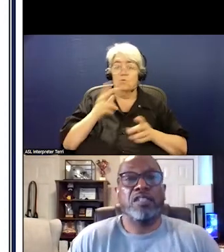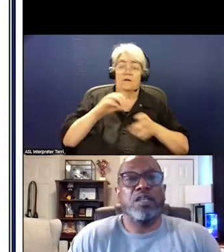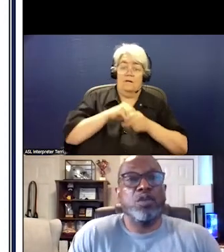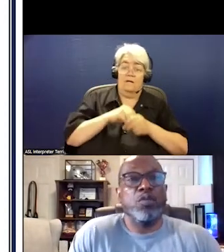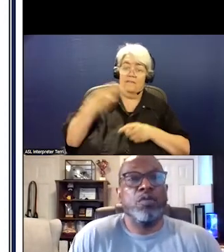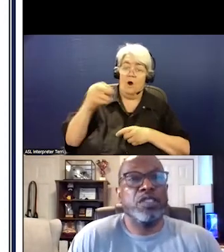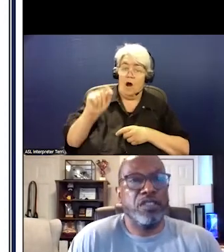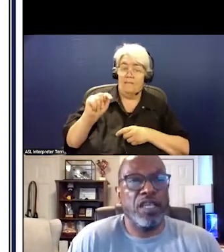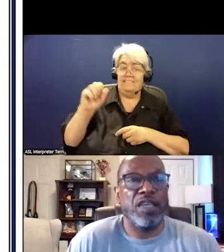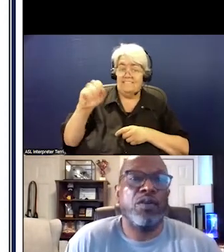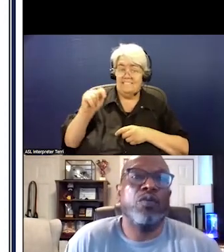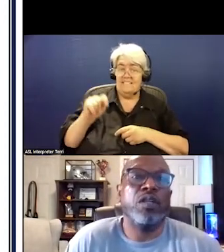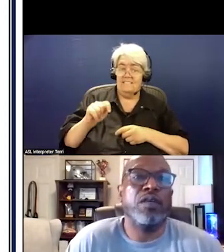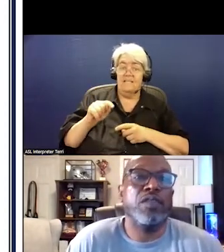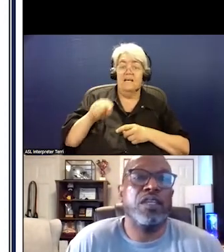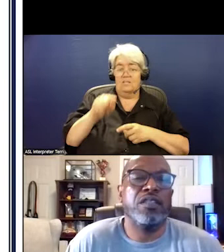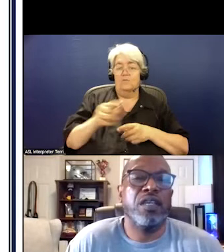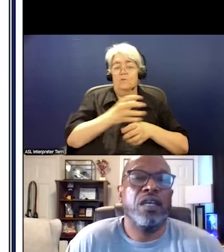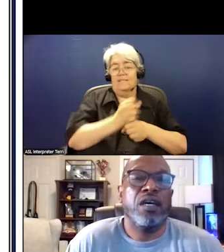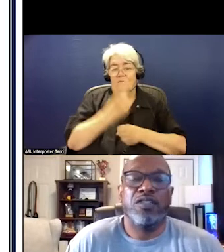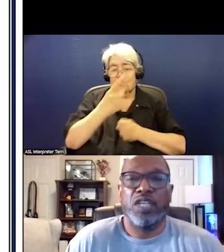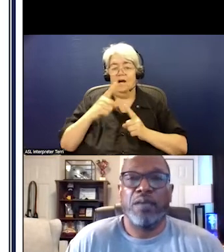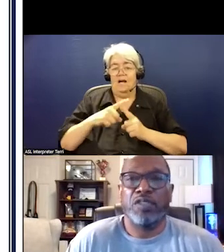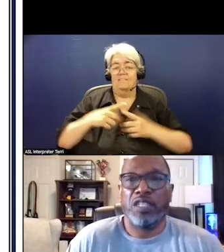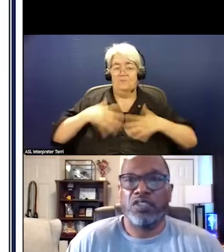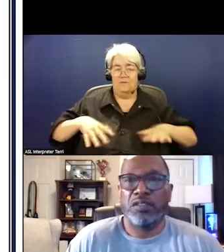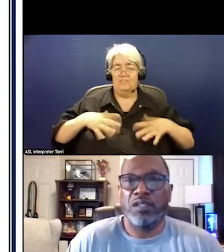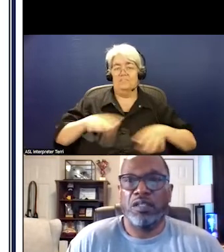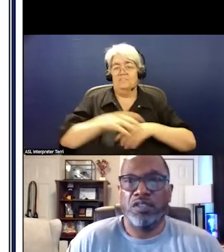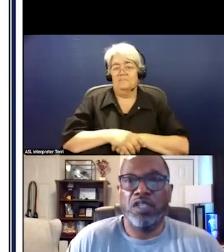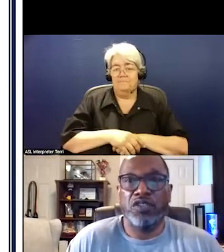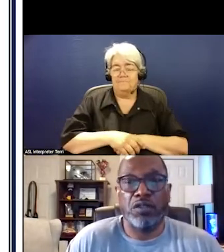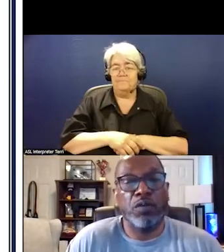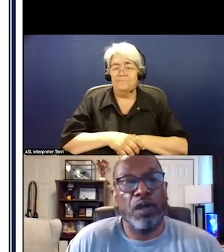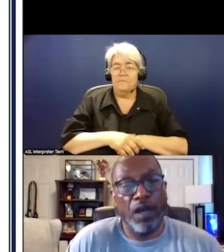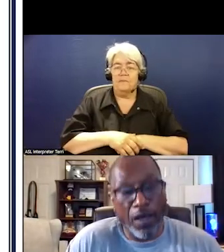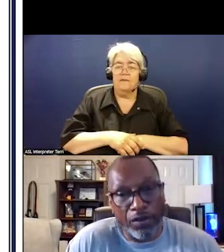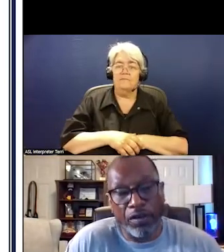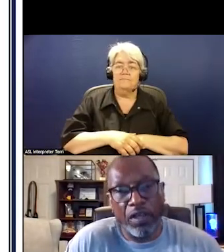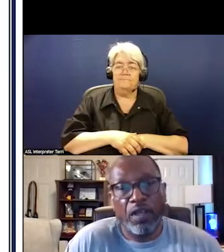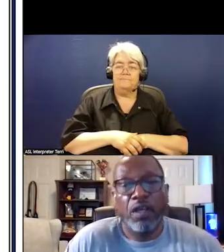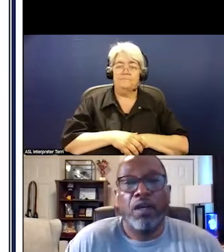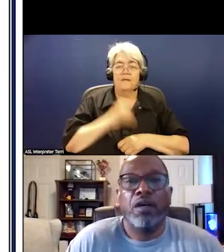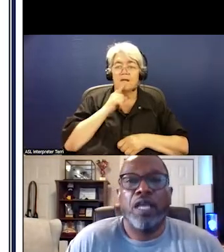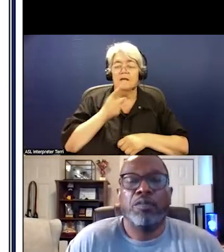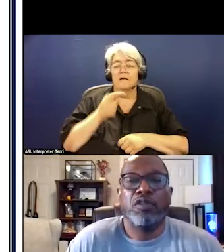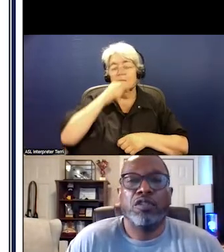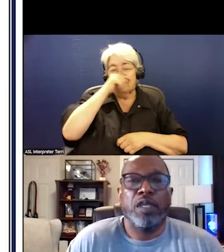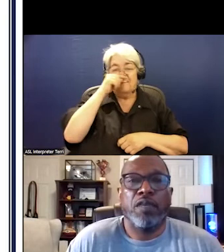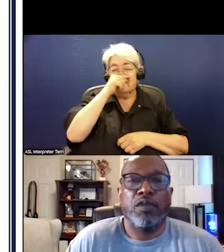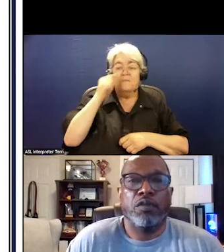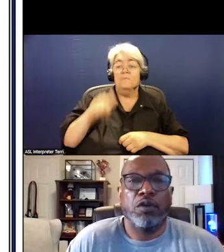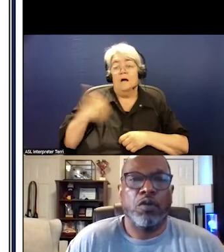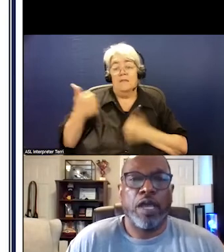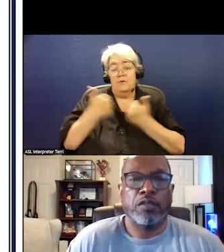hot seat, you will receive one of these jam session t-shirts. Where other game shows may